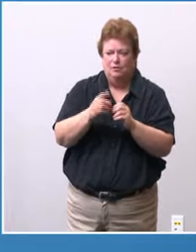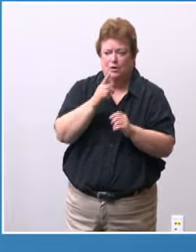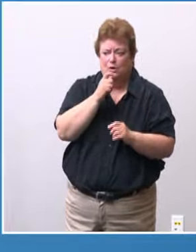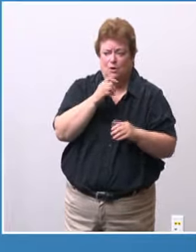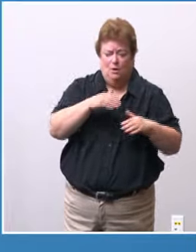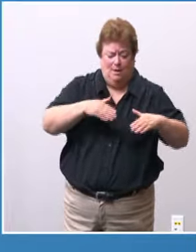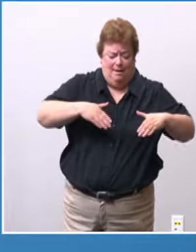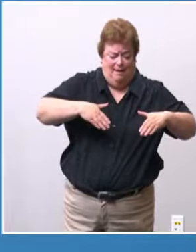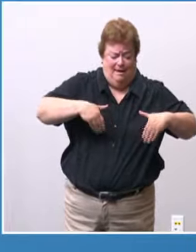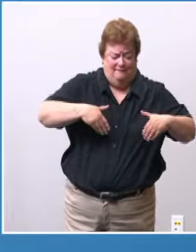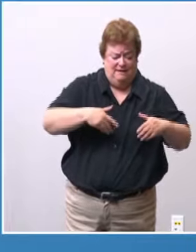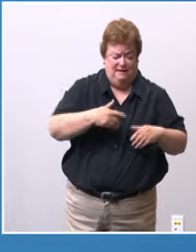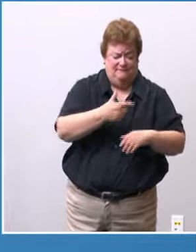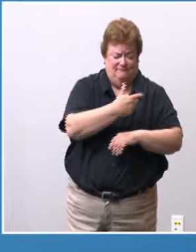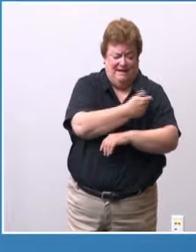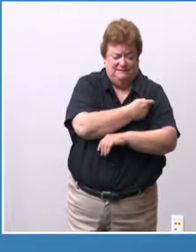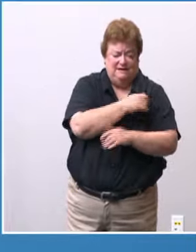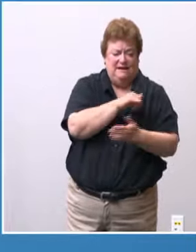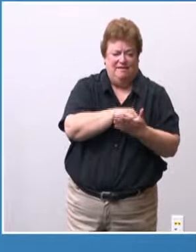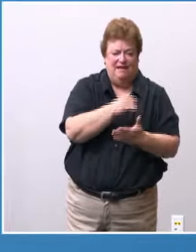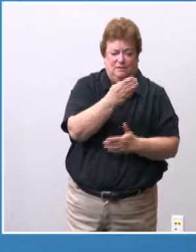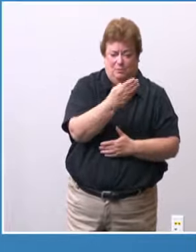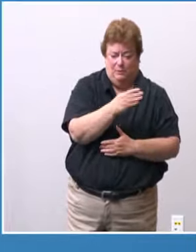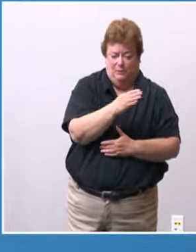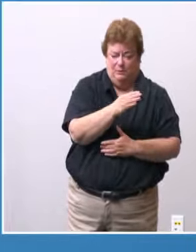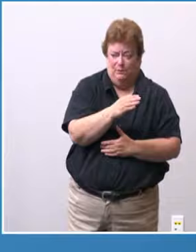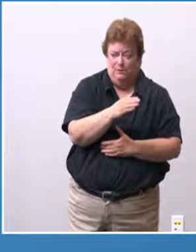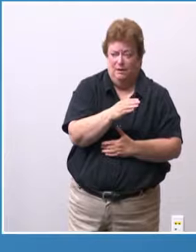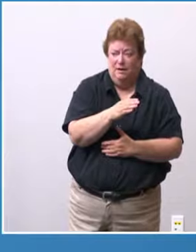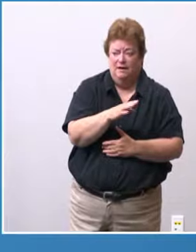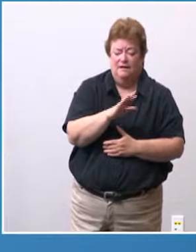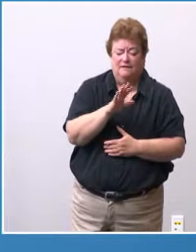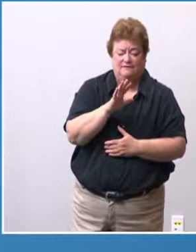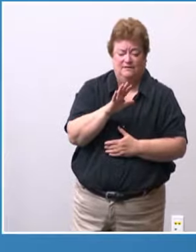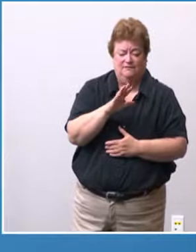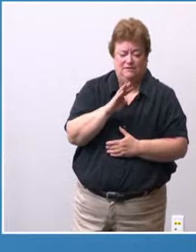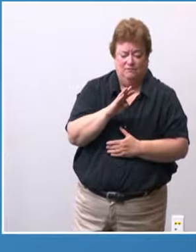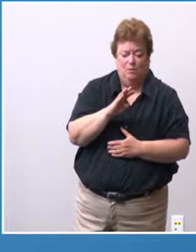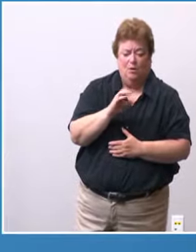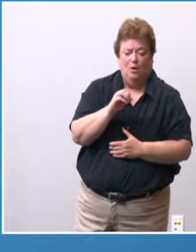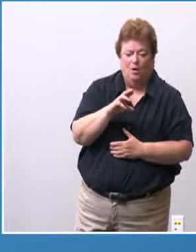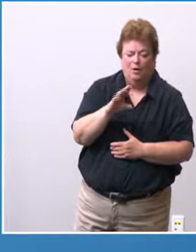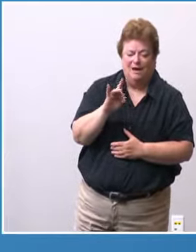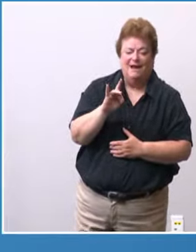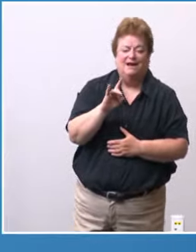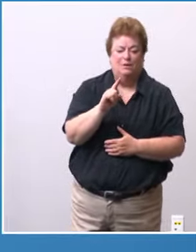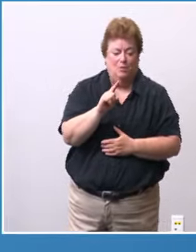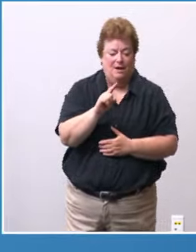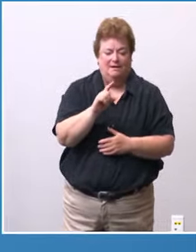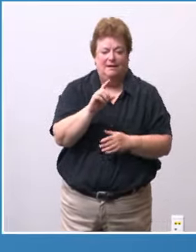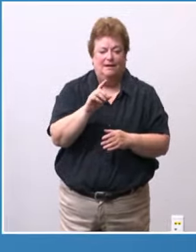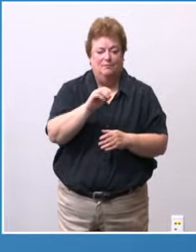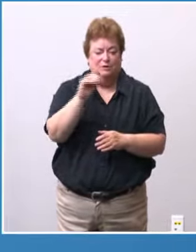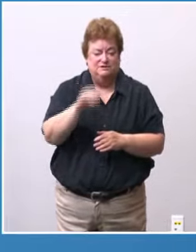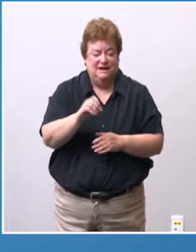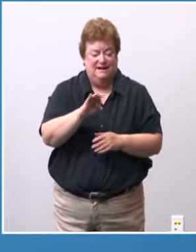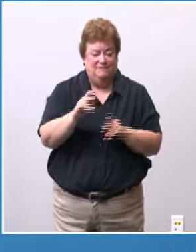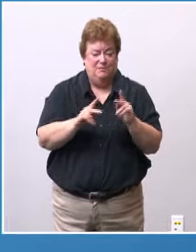blue. Of the 67 people who died, 54 or 81% were